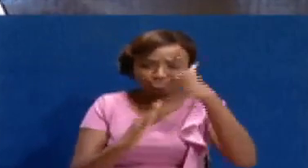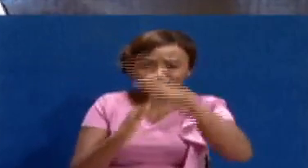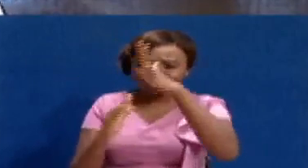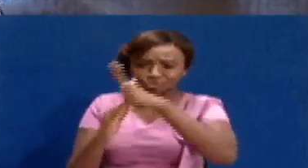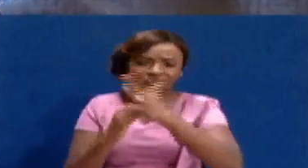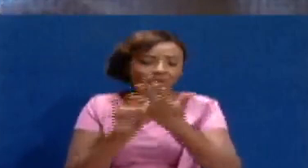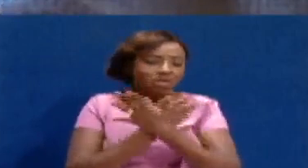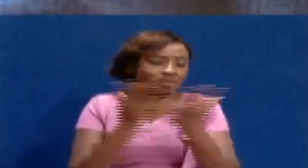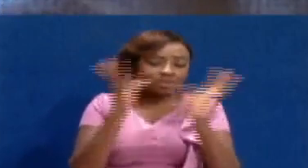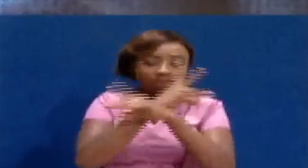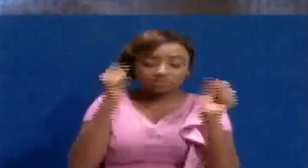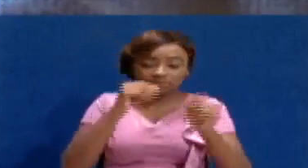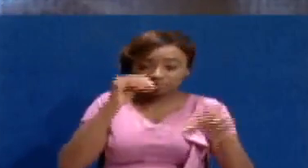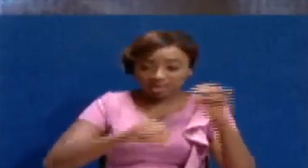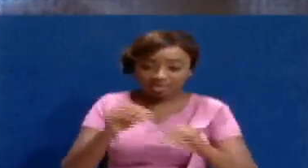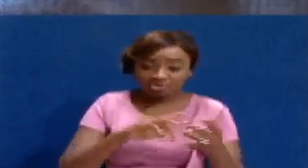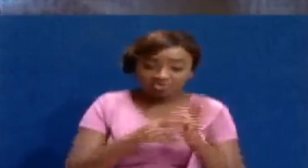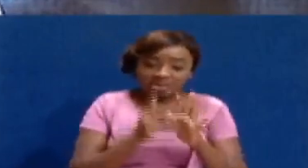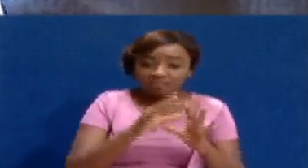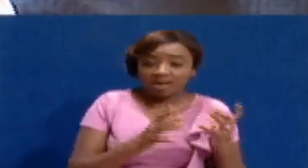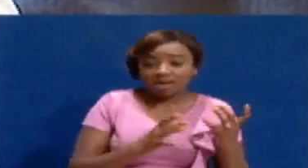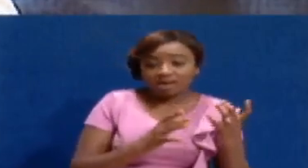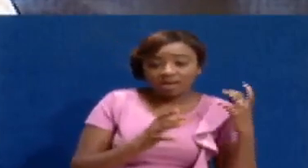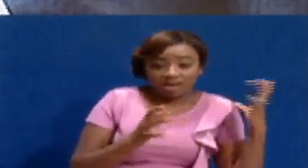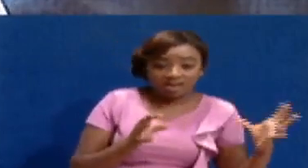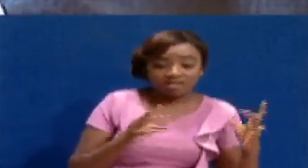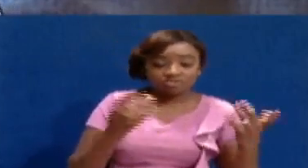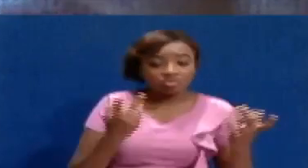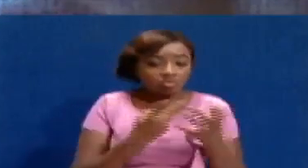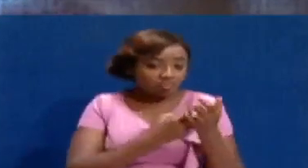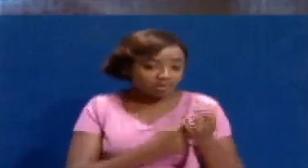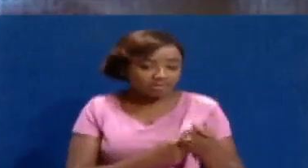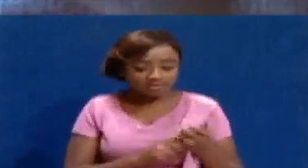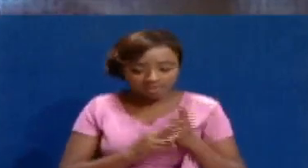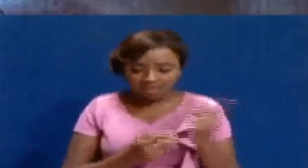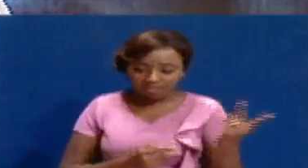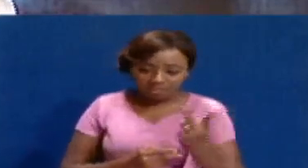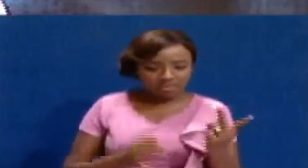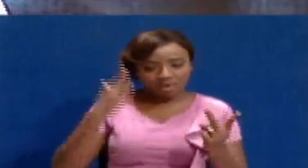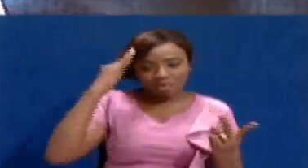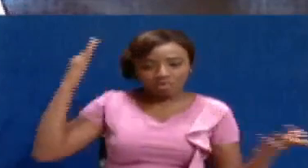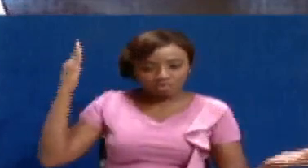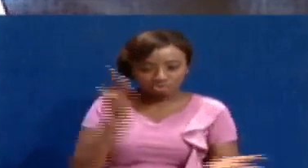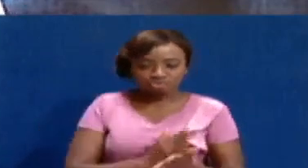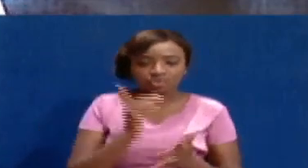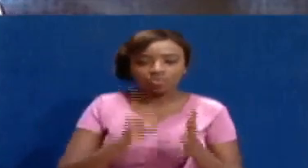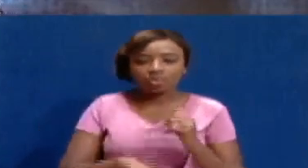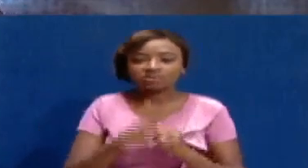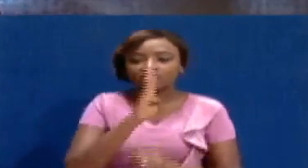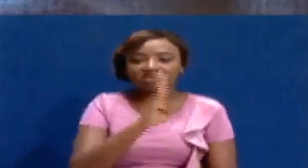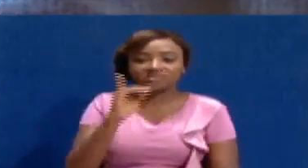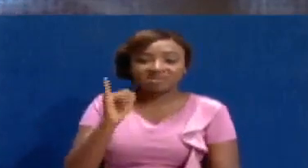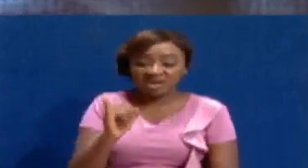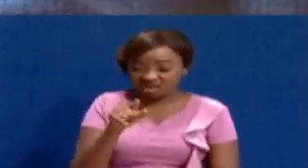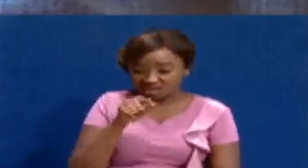since 2002, either as candidates or kingmakers. Both of them know the truth that BBI doesn't